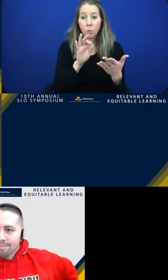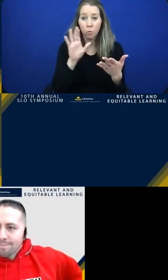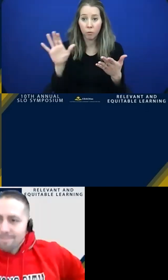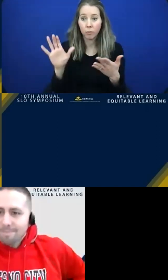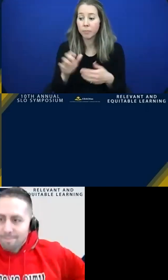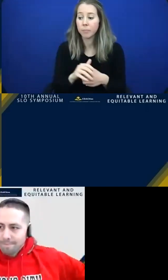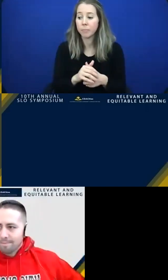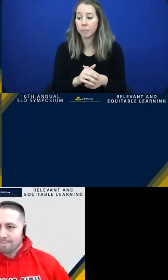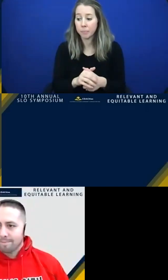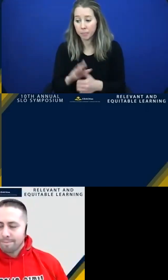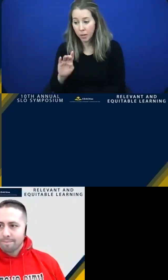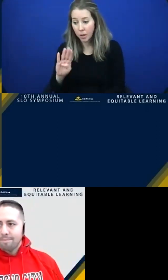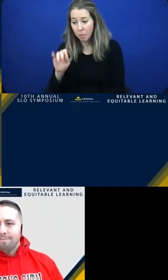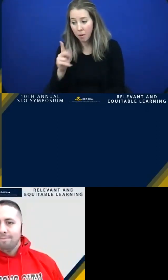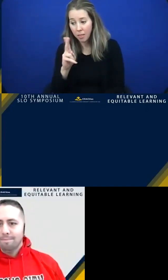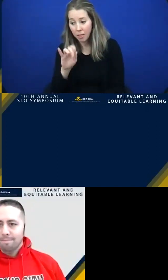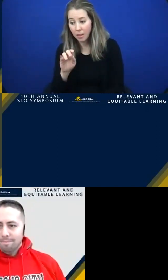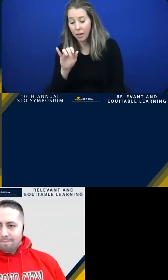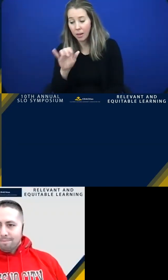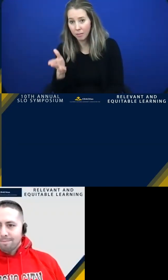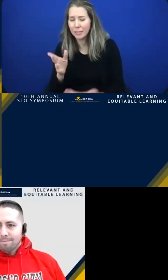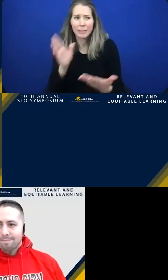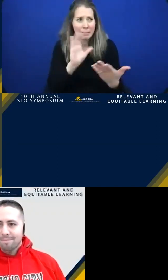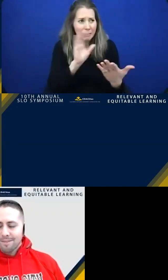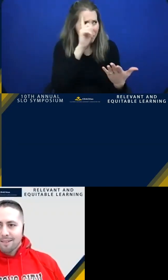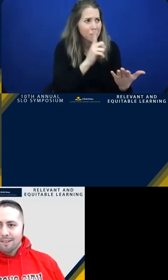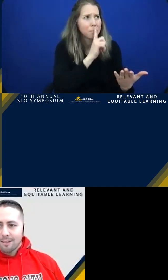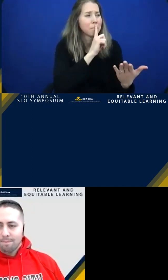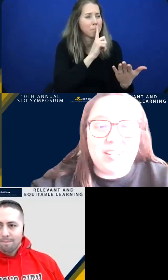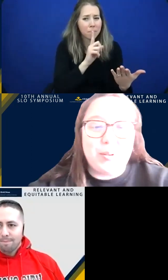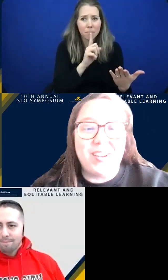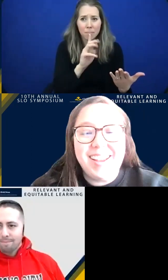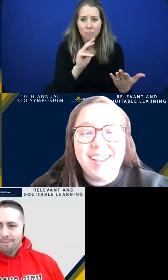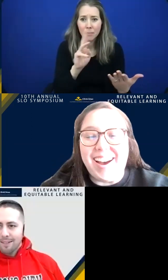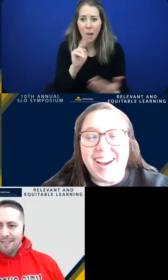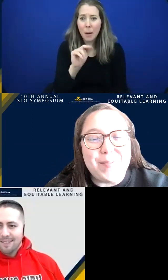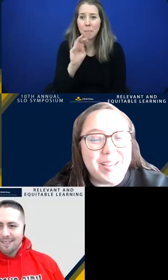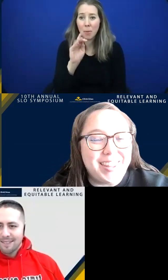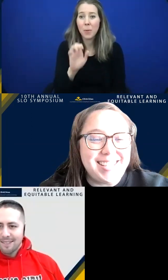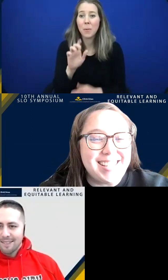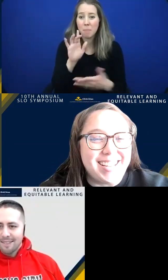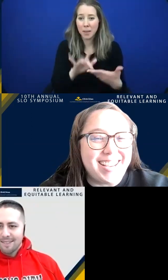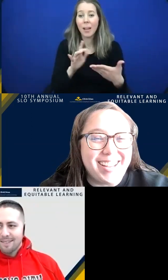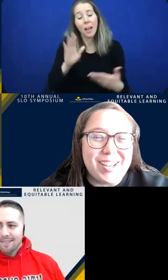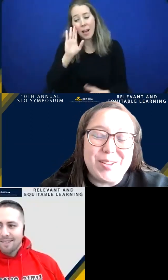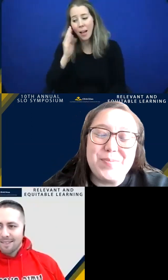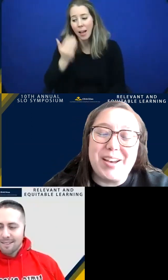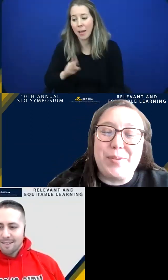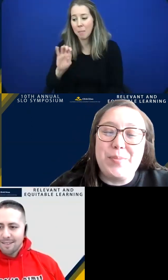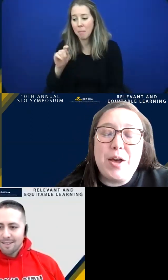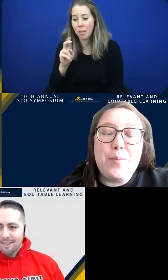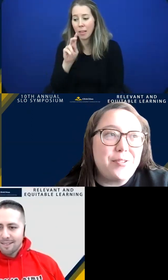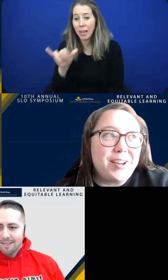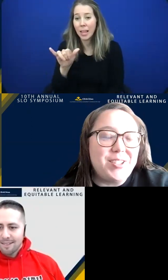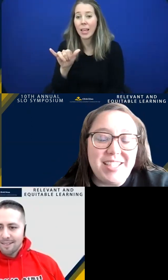Bethany? Finding that unmute button, excuse me. Oh, and my camera is weird. There we go. Hi, I'm Bethany Tasaka.